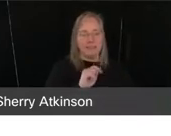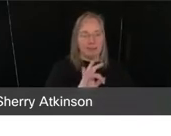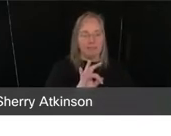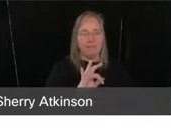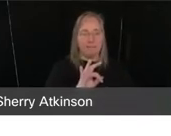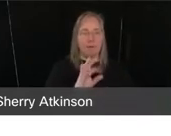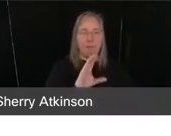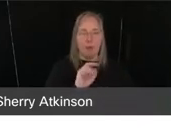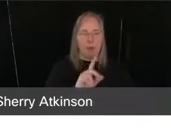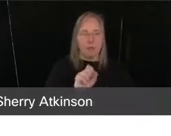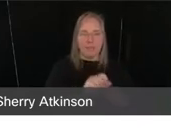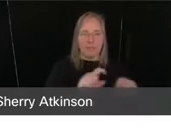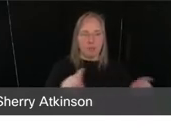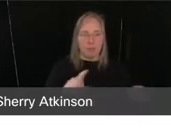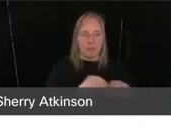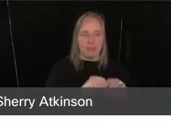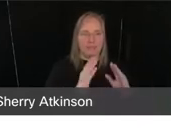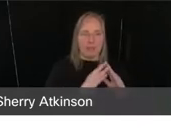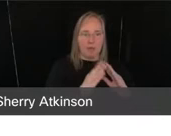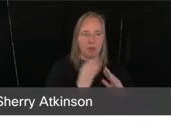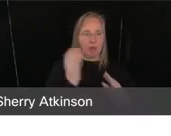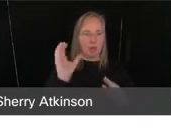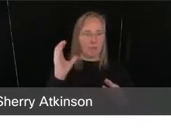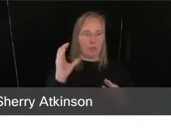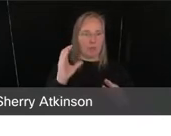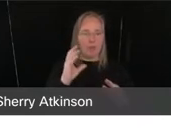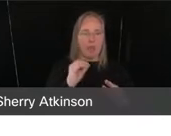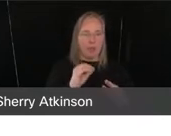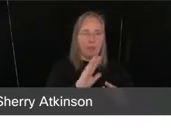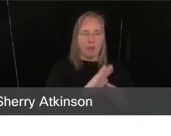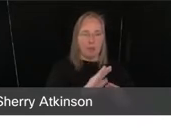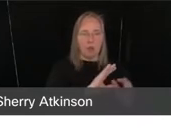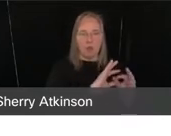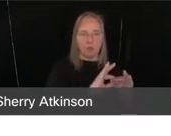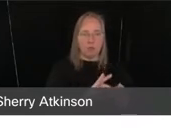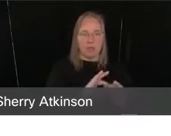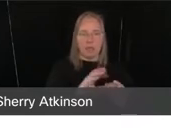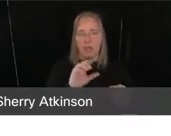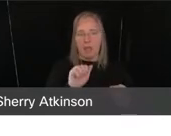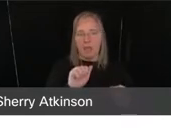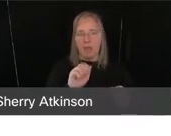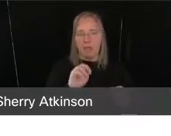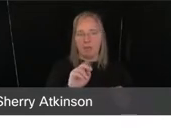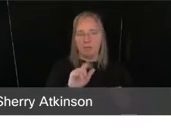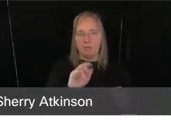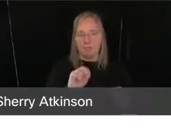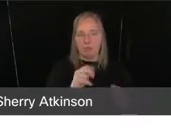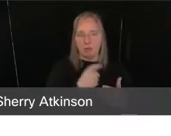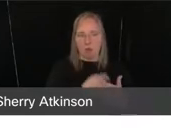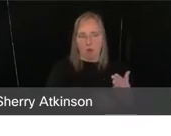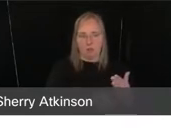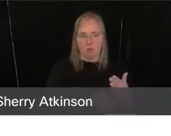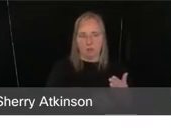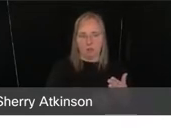issued in downtown Columbia and their associated administrative costs, as well as